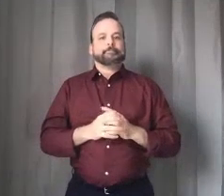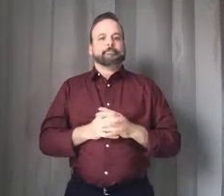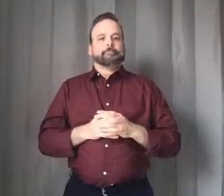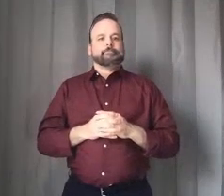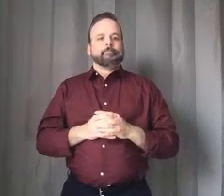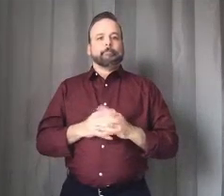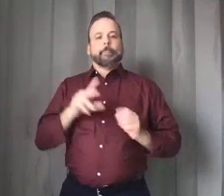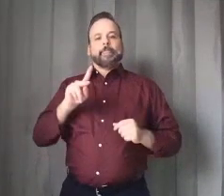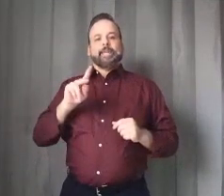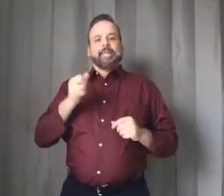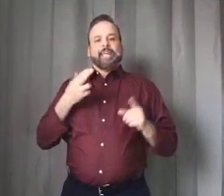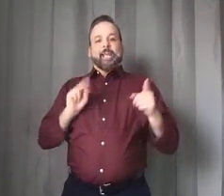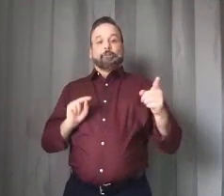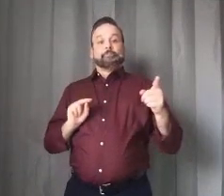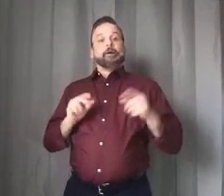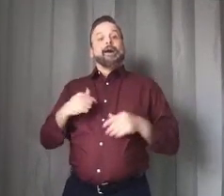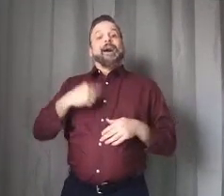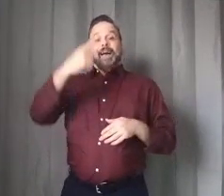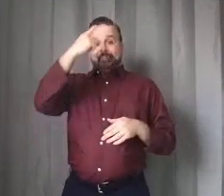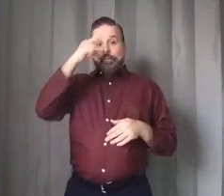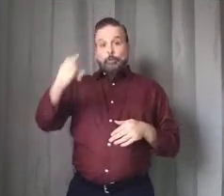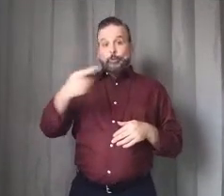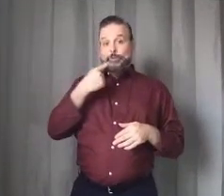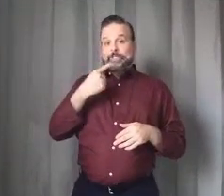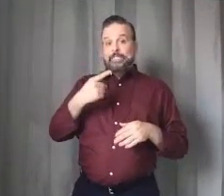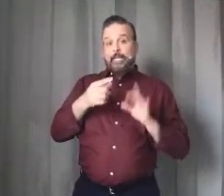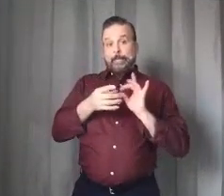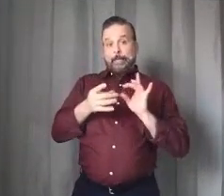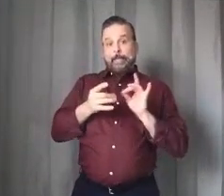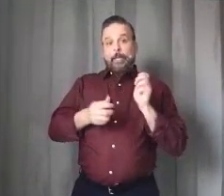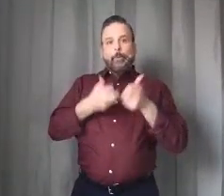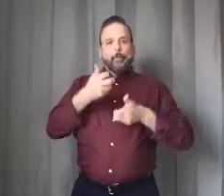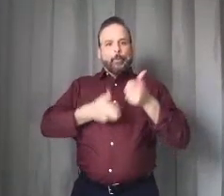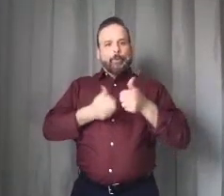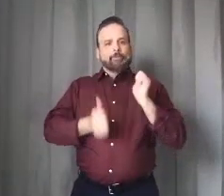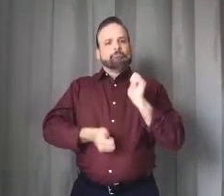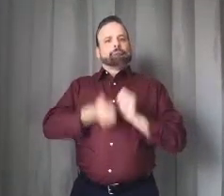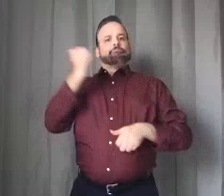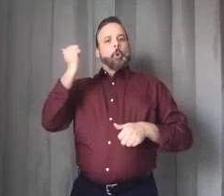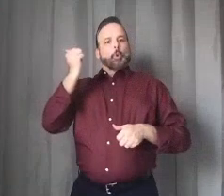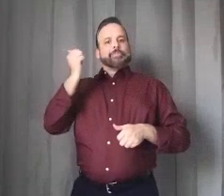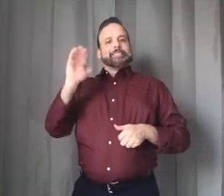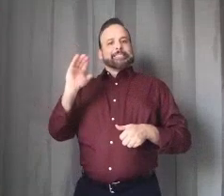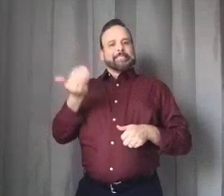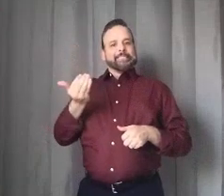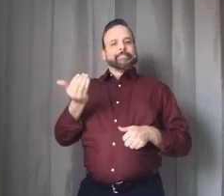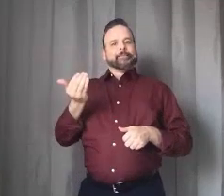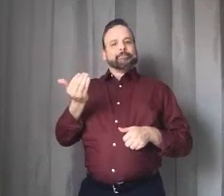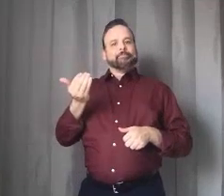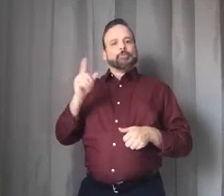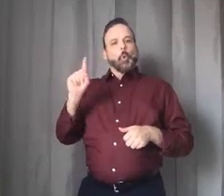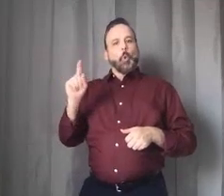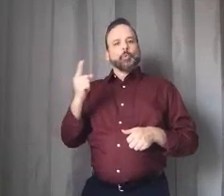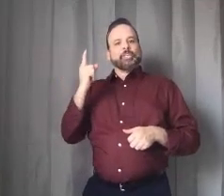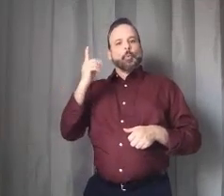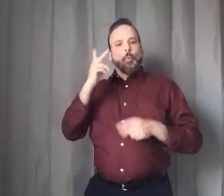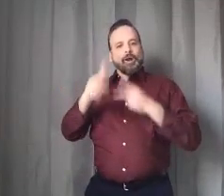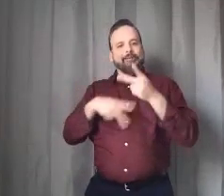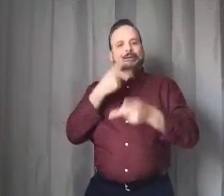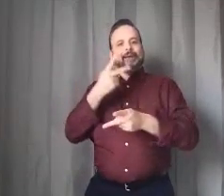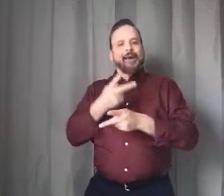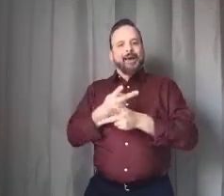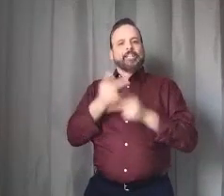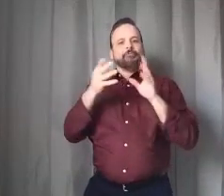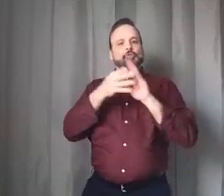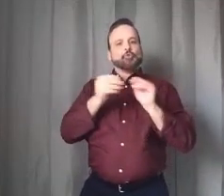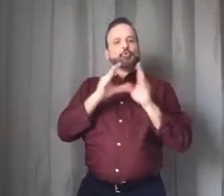Yeah, I think what you're saying is that the problem is mostly that it seems like it's just only one type that's being